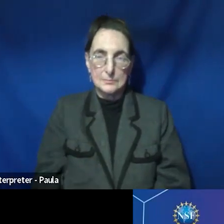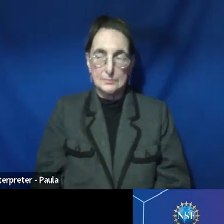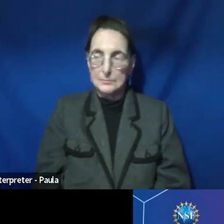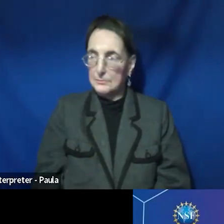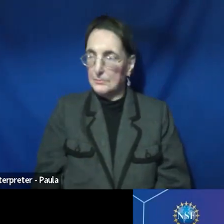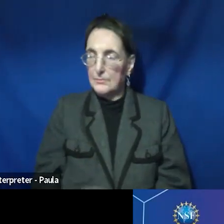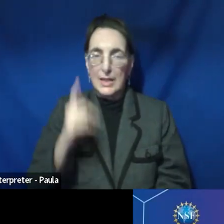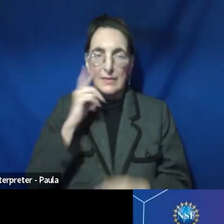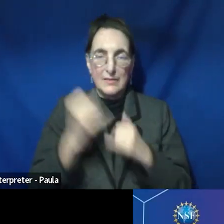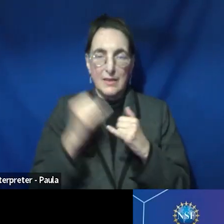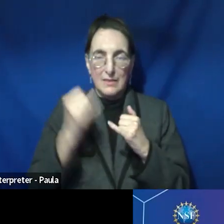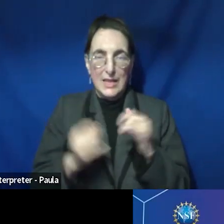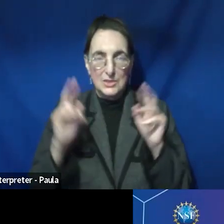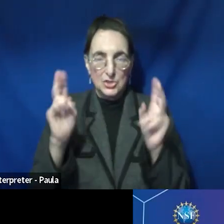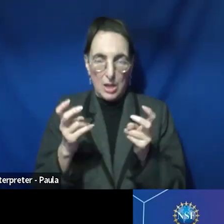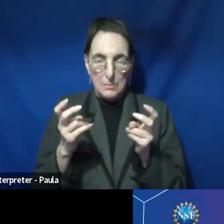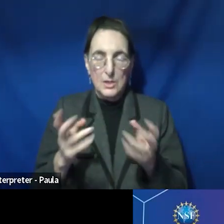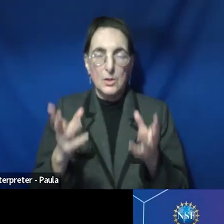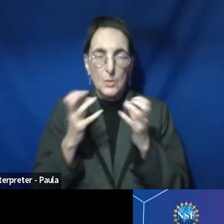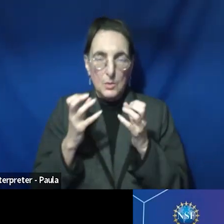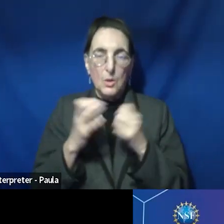the last topic that we want to touch on,